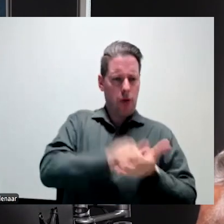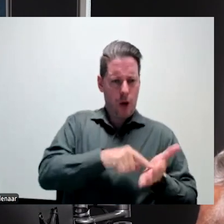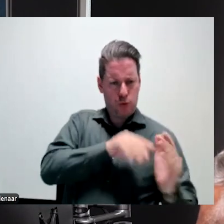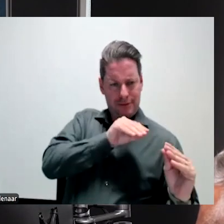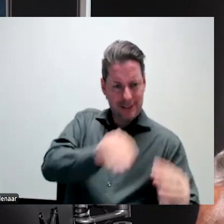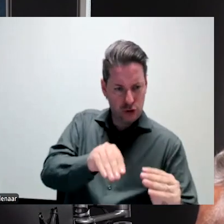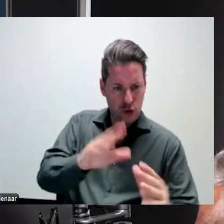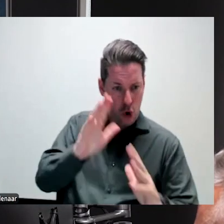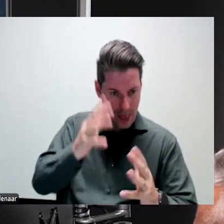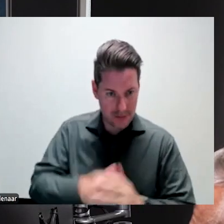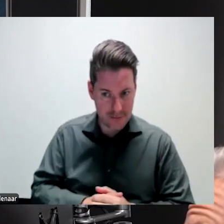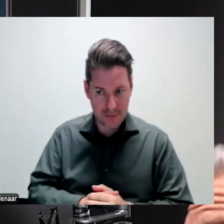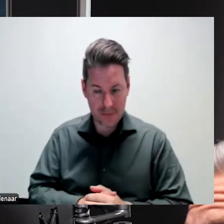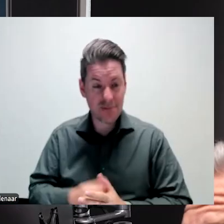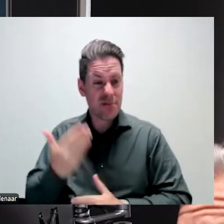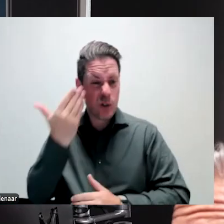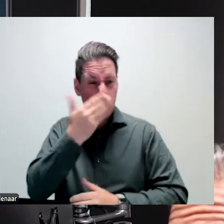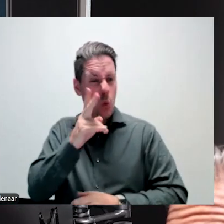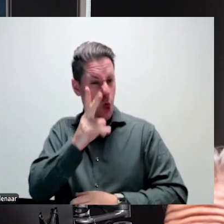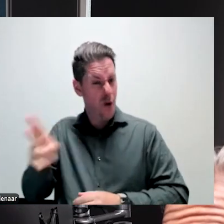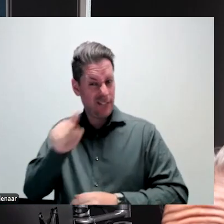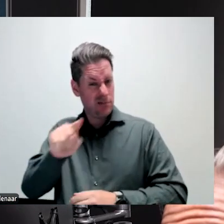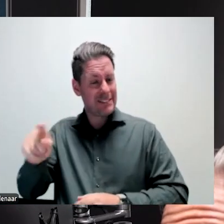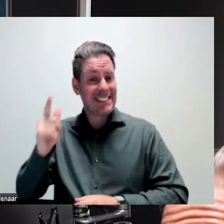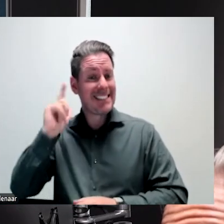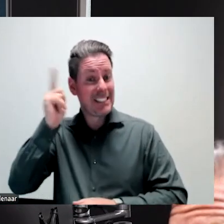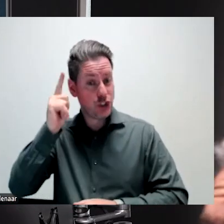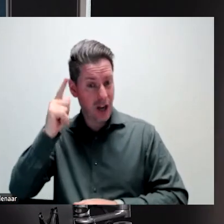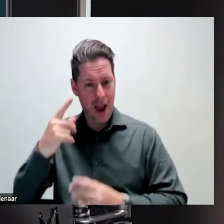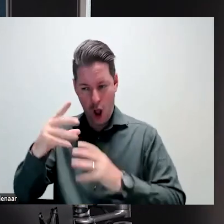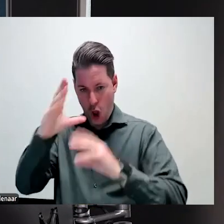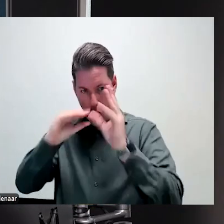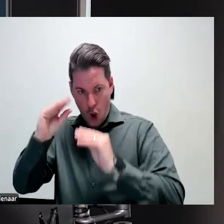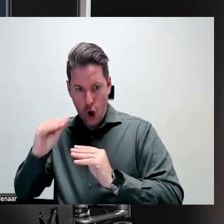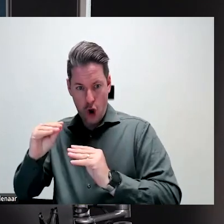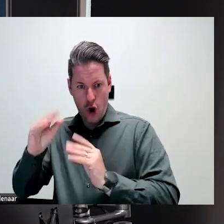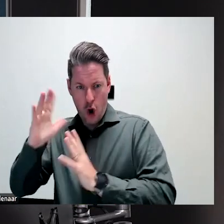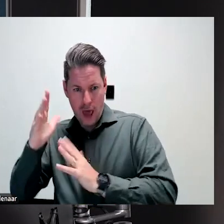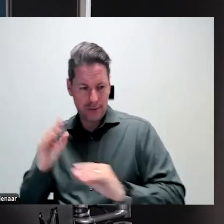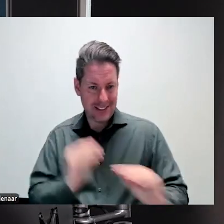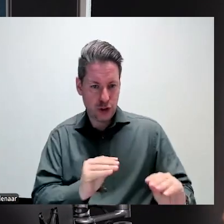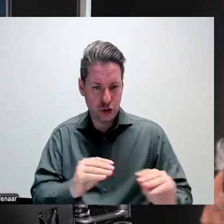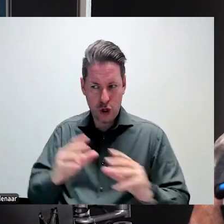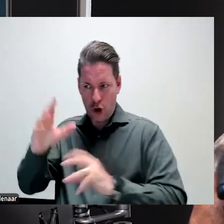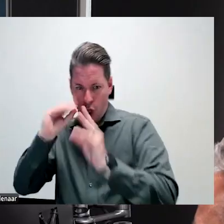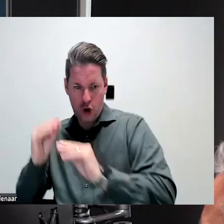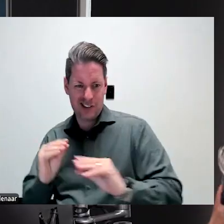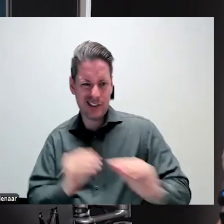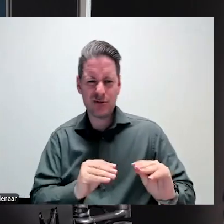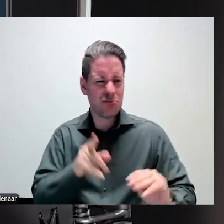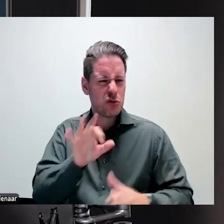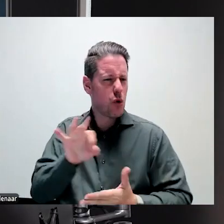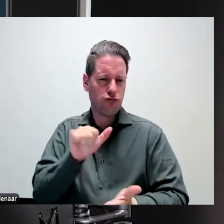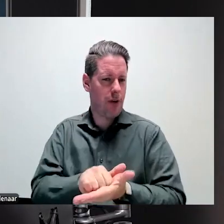see often teachers learn sign language, they do one class and then teach the lot, and that's not the appropriate